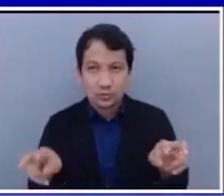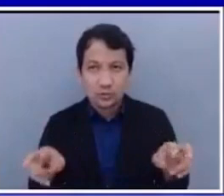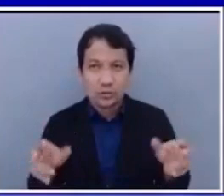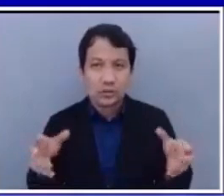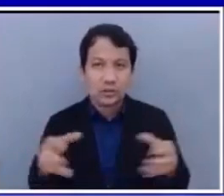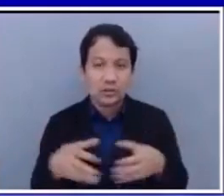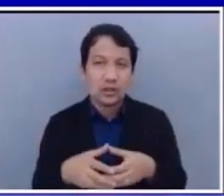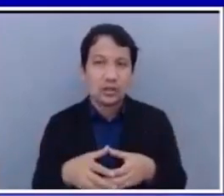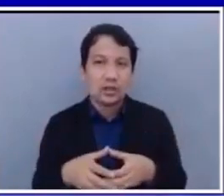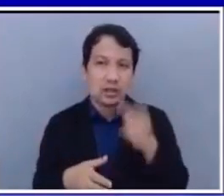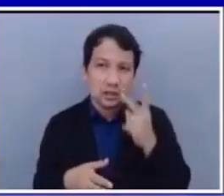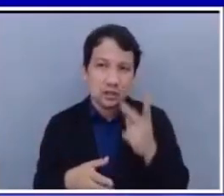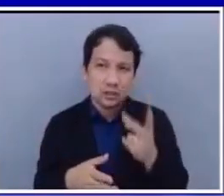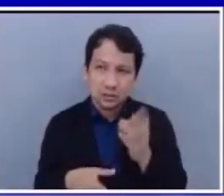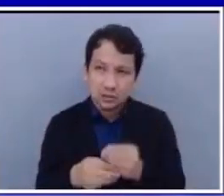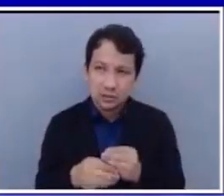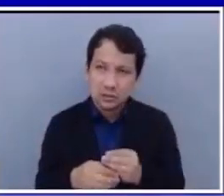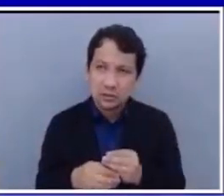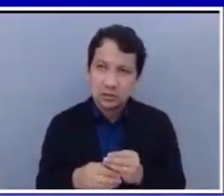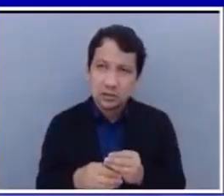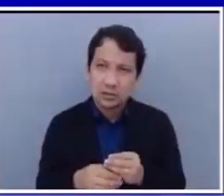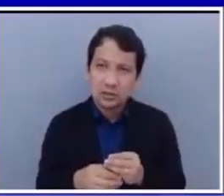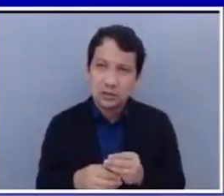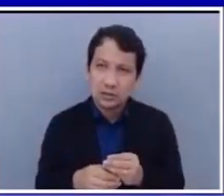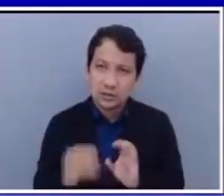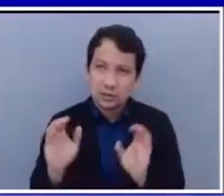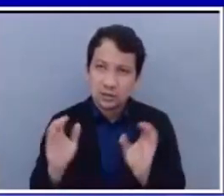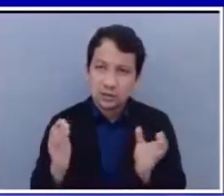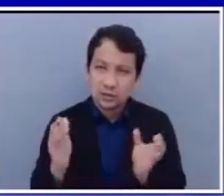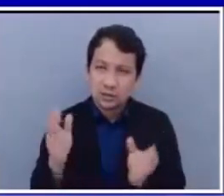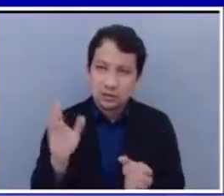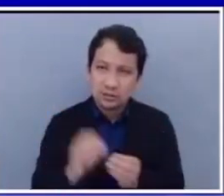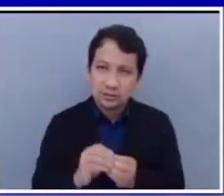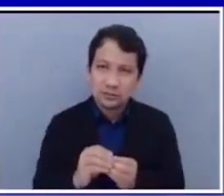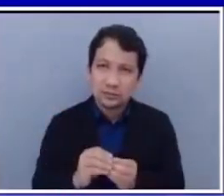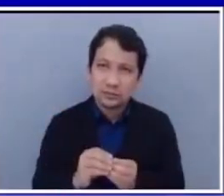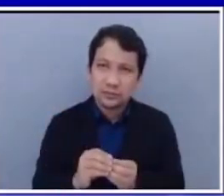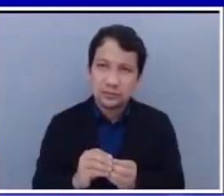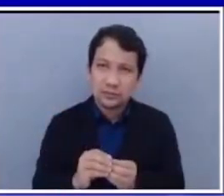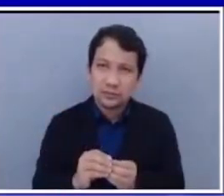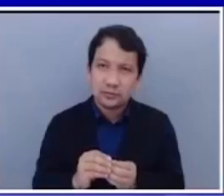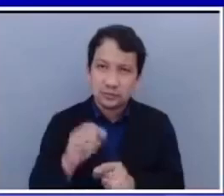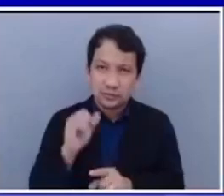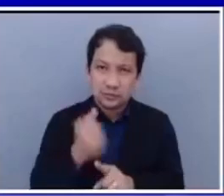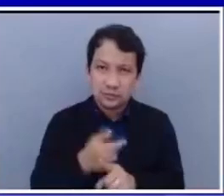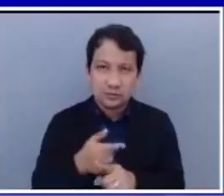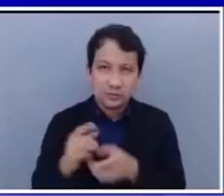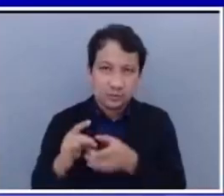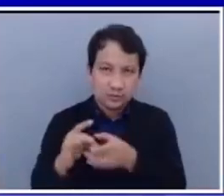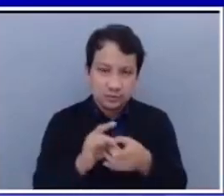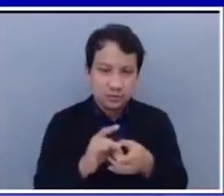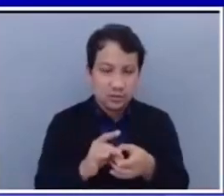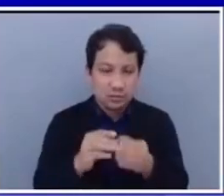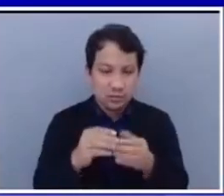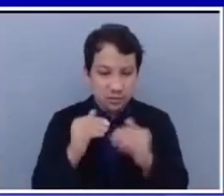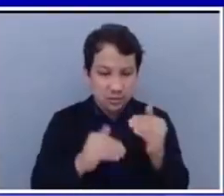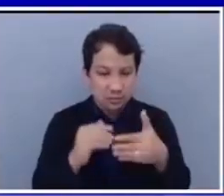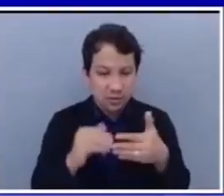Ang characteristics naman ng new entrants itong August, most of them are female, age 15